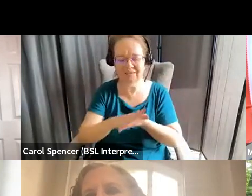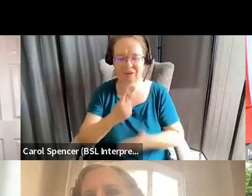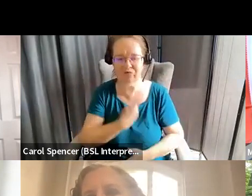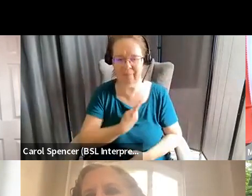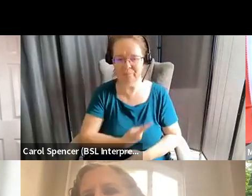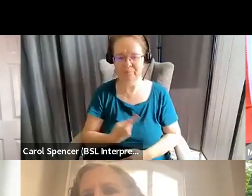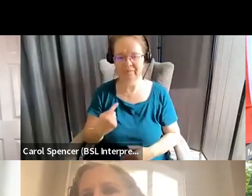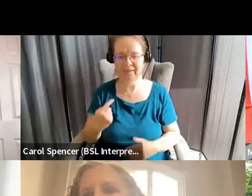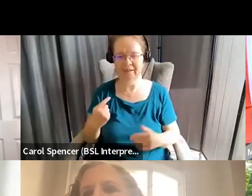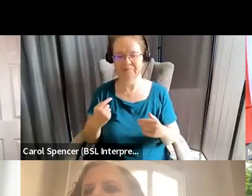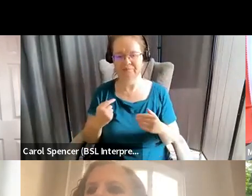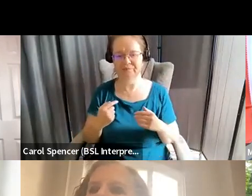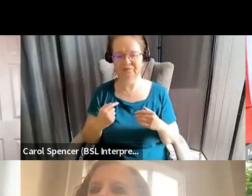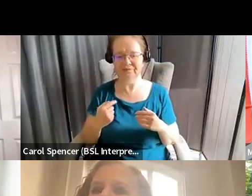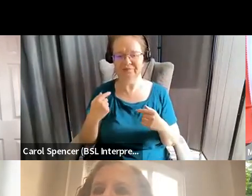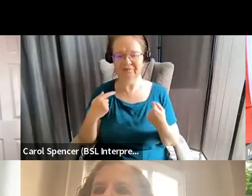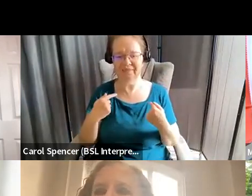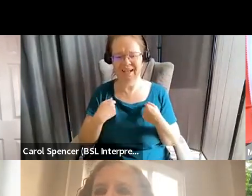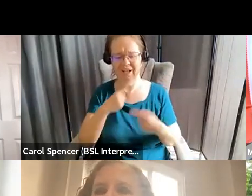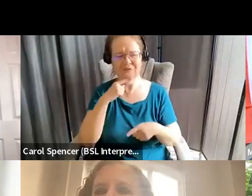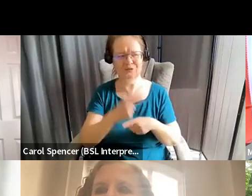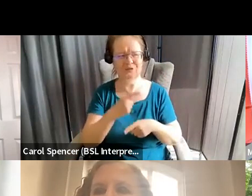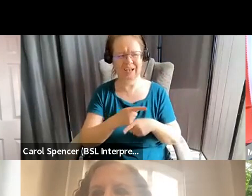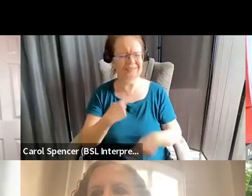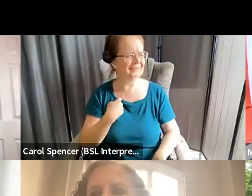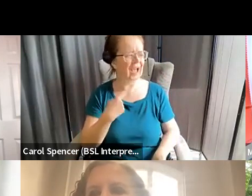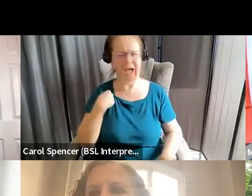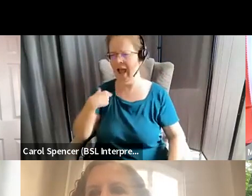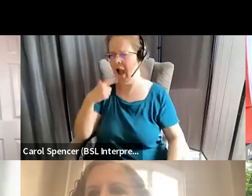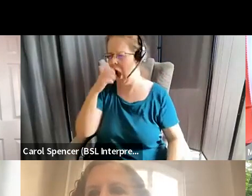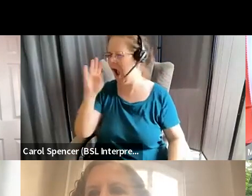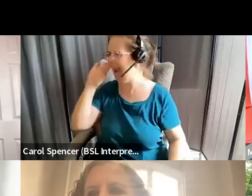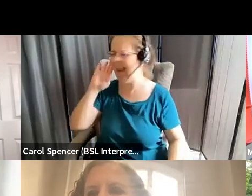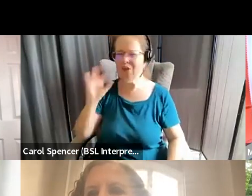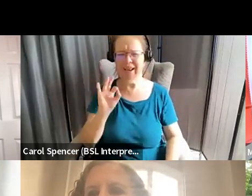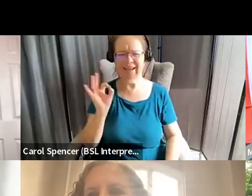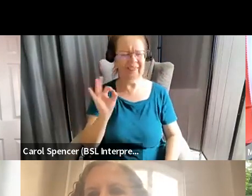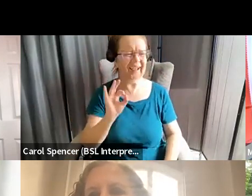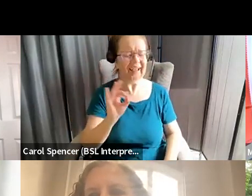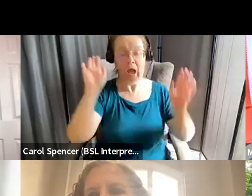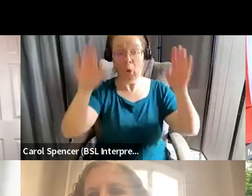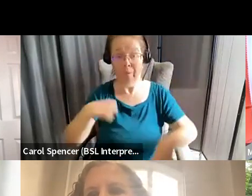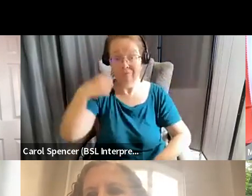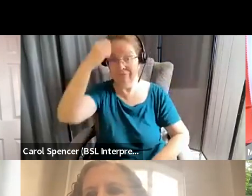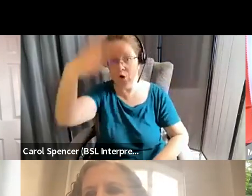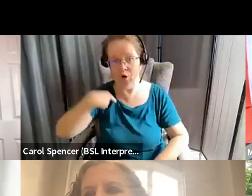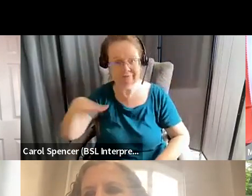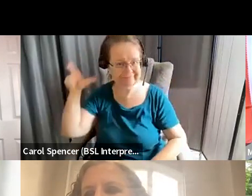while someone was talking, I was like, why can't I hear? Oh yeah, I have to put in the hearing aids. Those